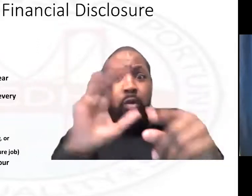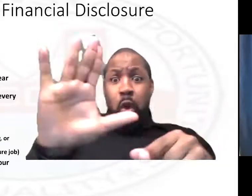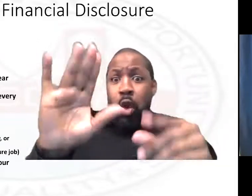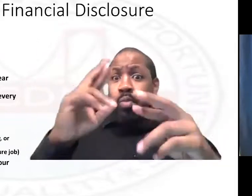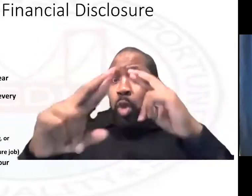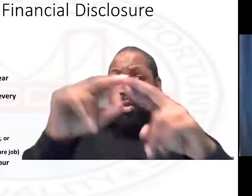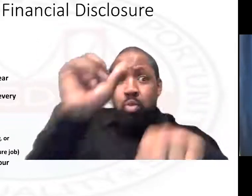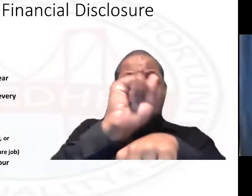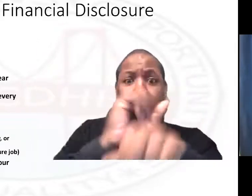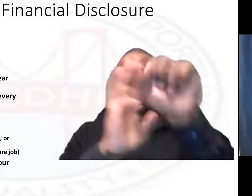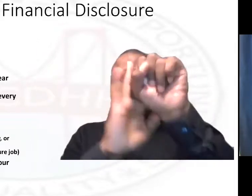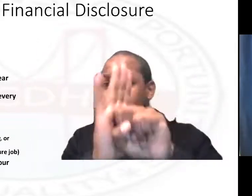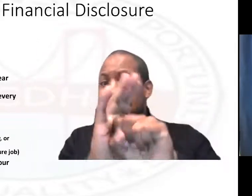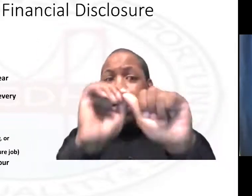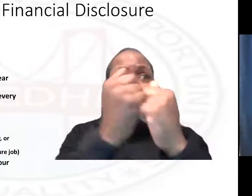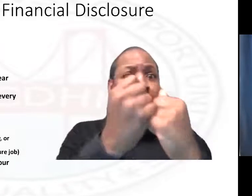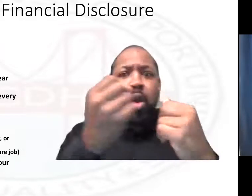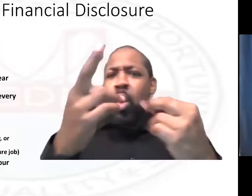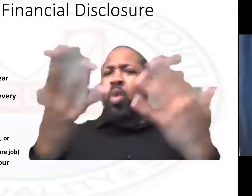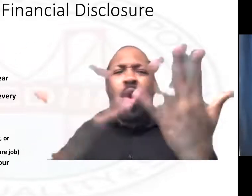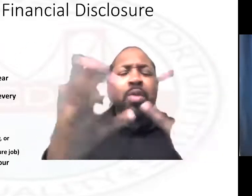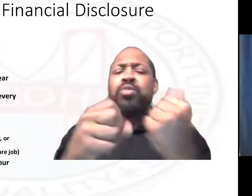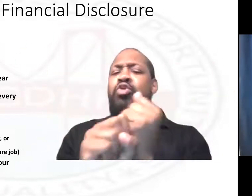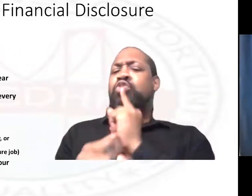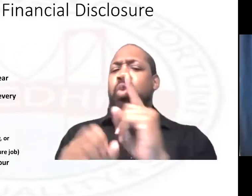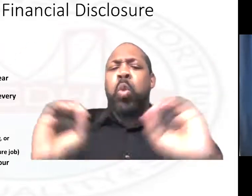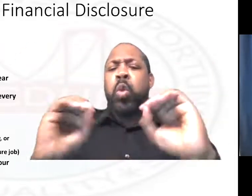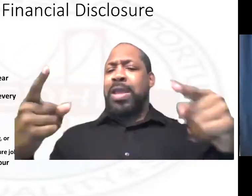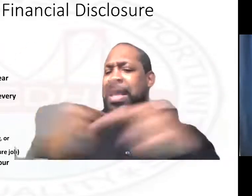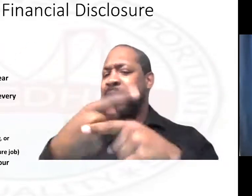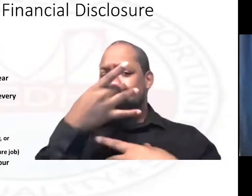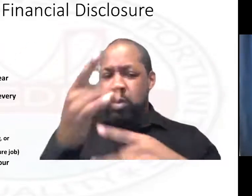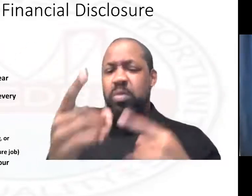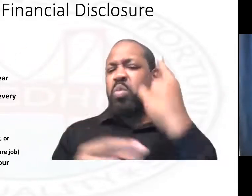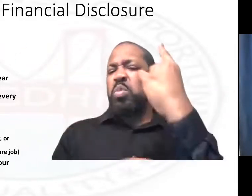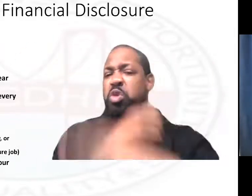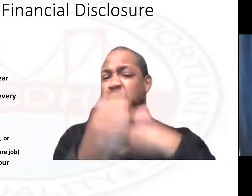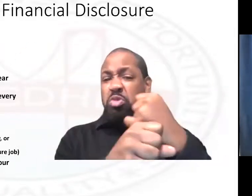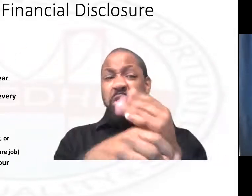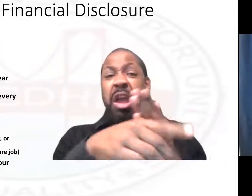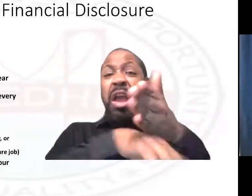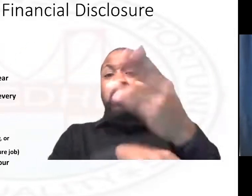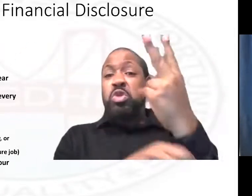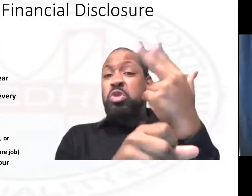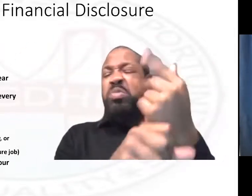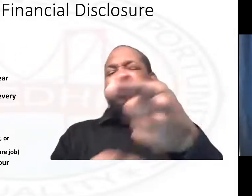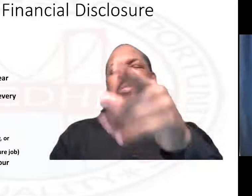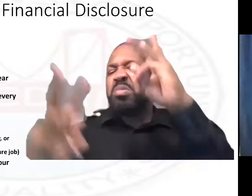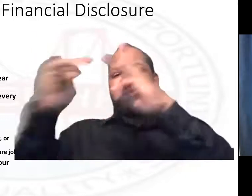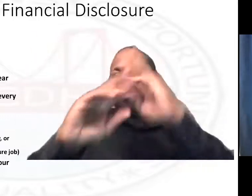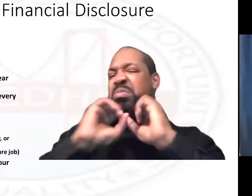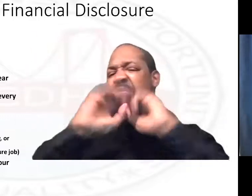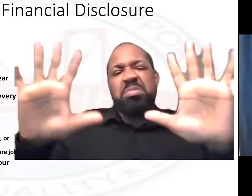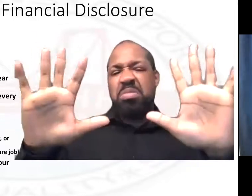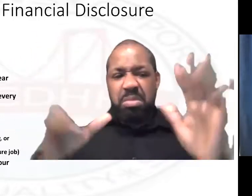If there's any reason for conflict of interest, or your relative works at a particular state agency, there can be no conflict of interest for